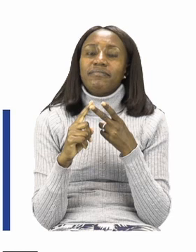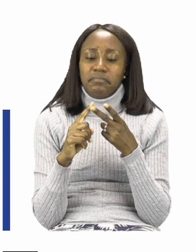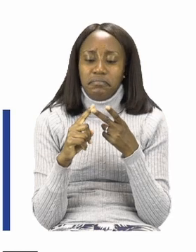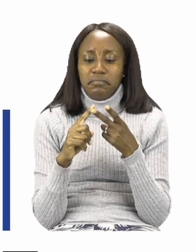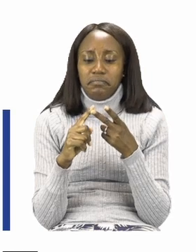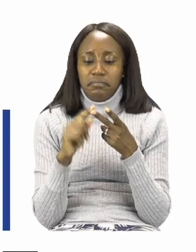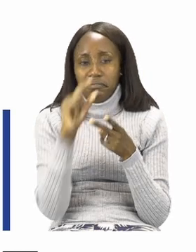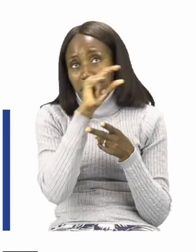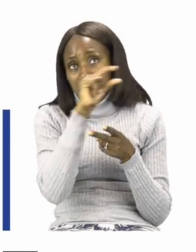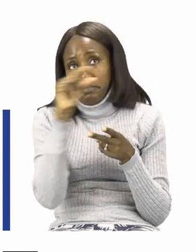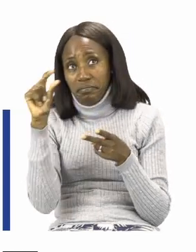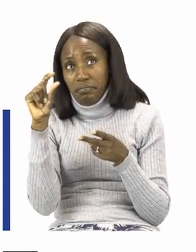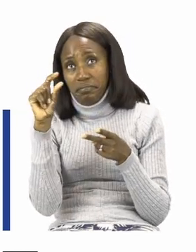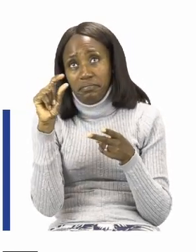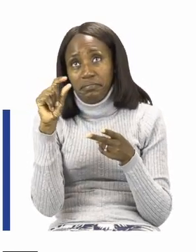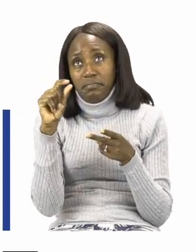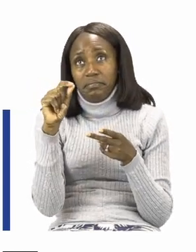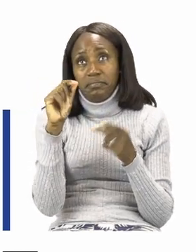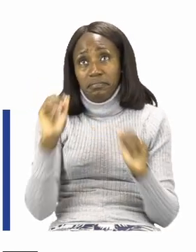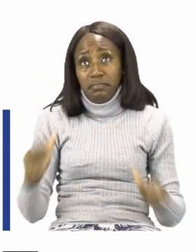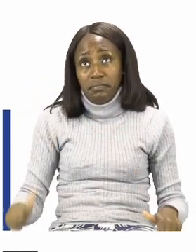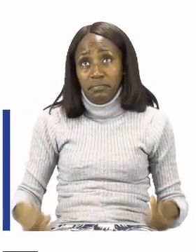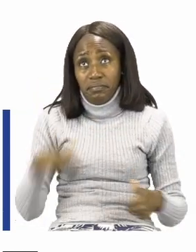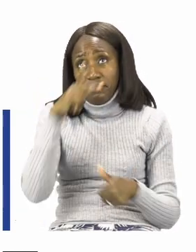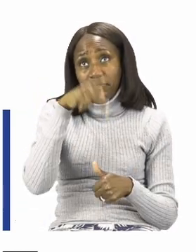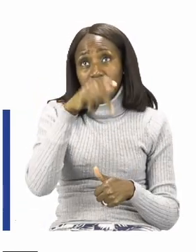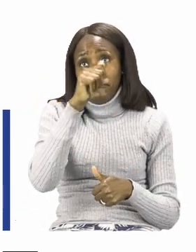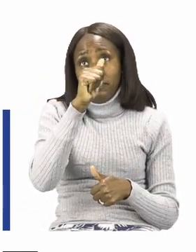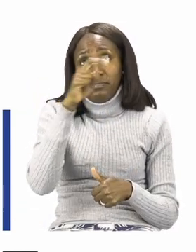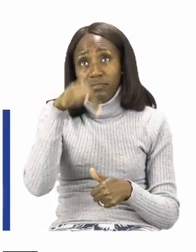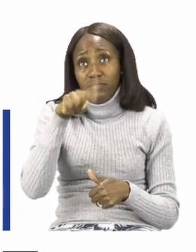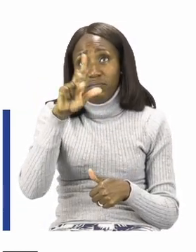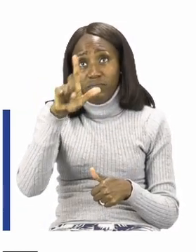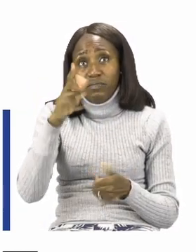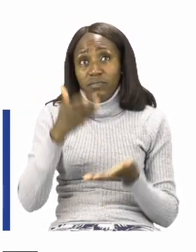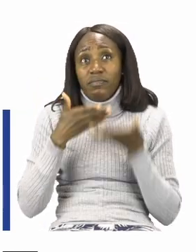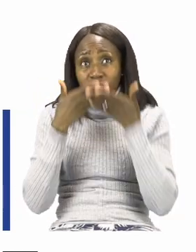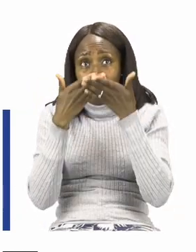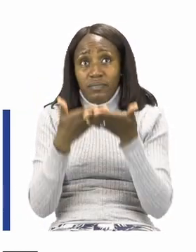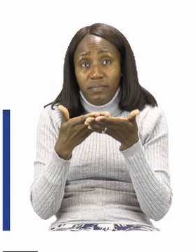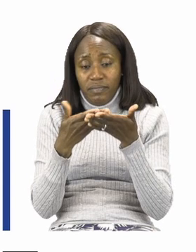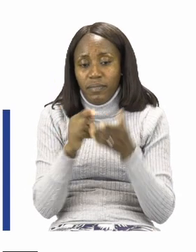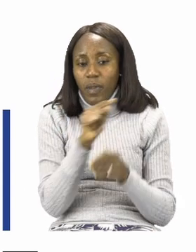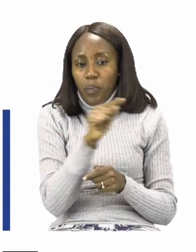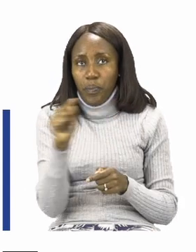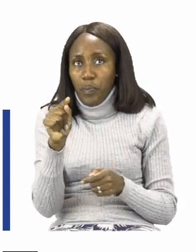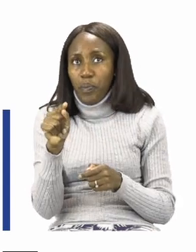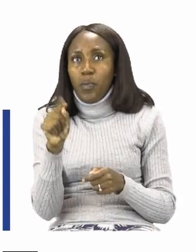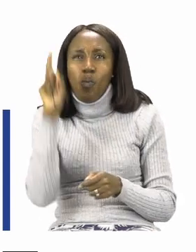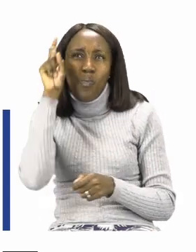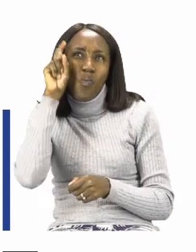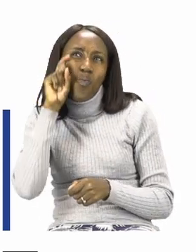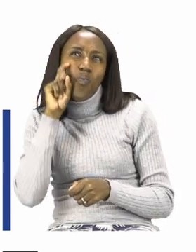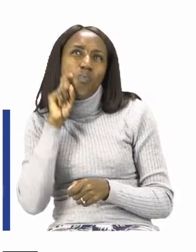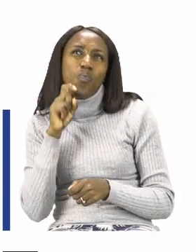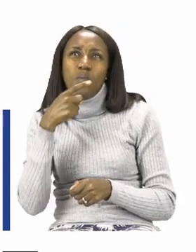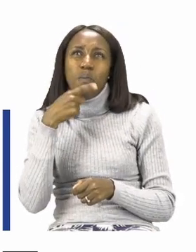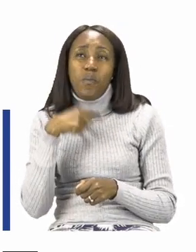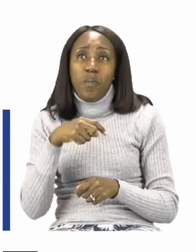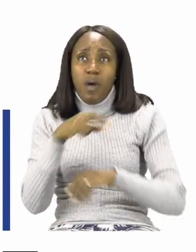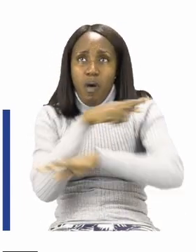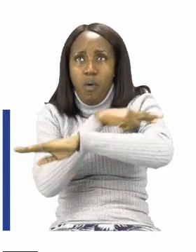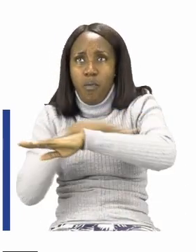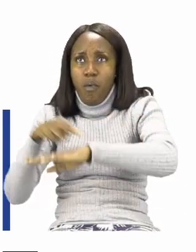sentence reads, Paul helped blank space an old man in crossing